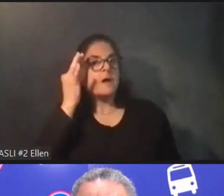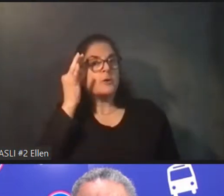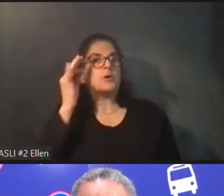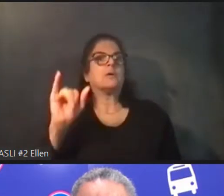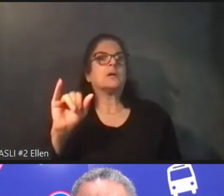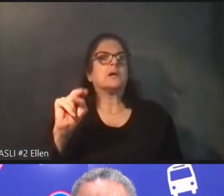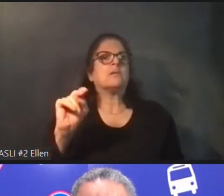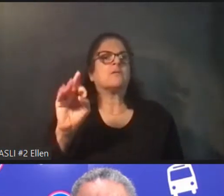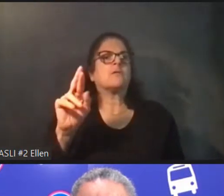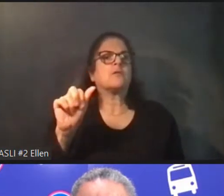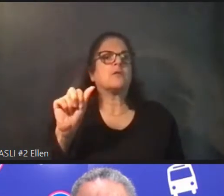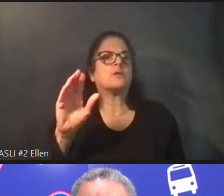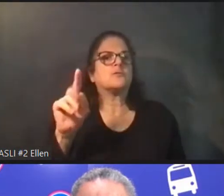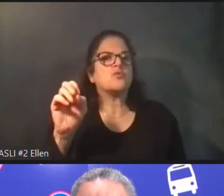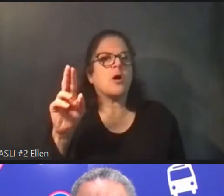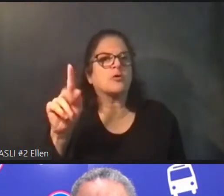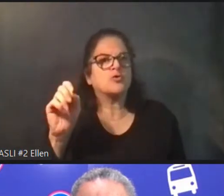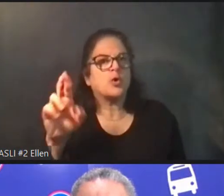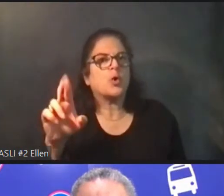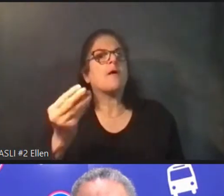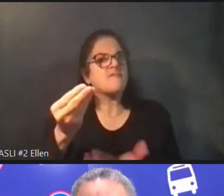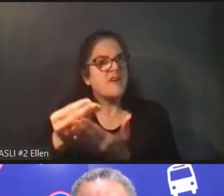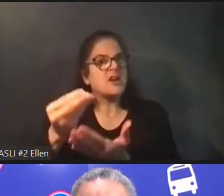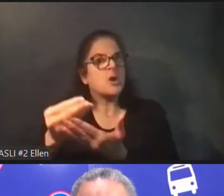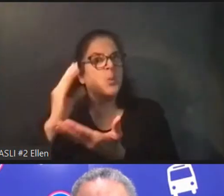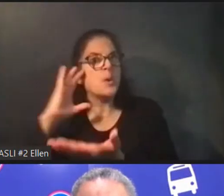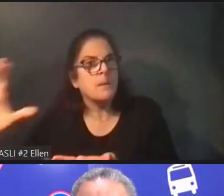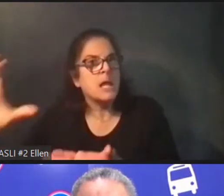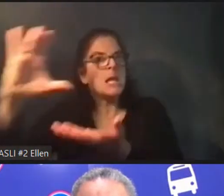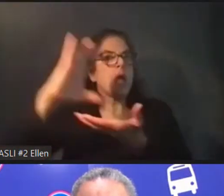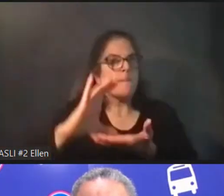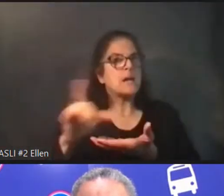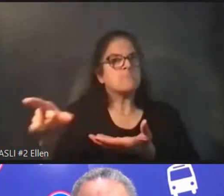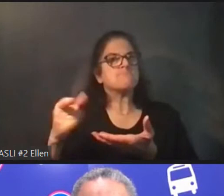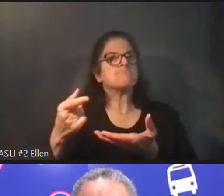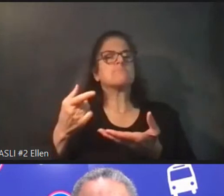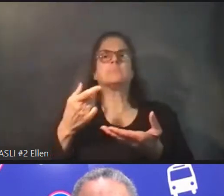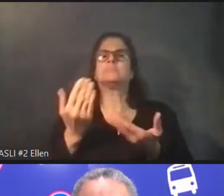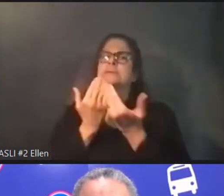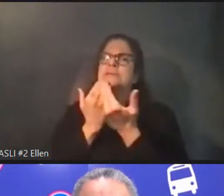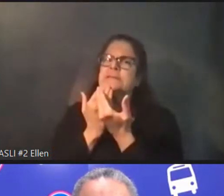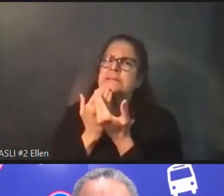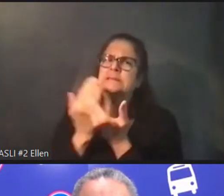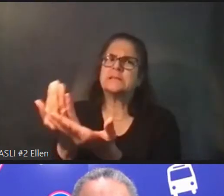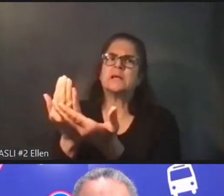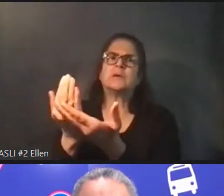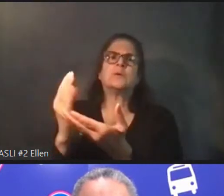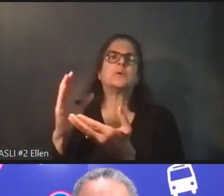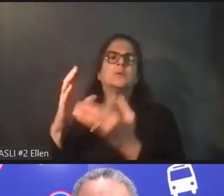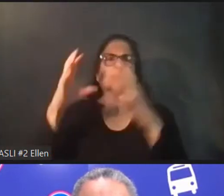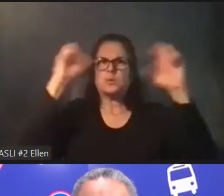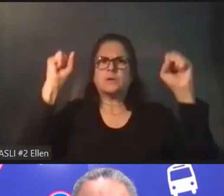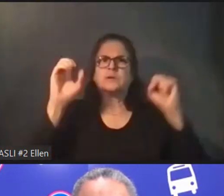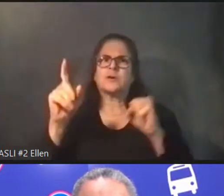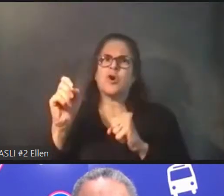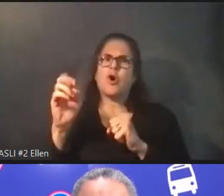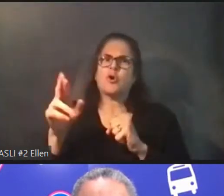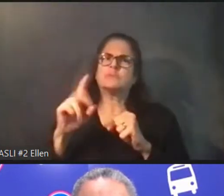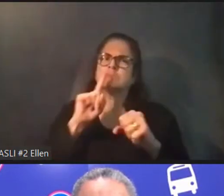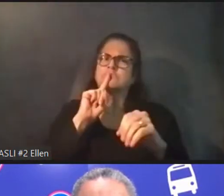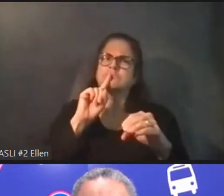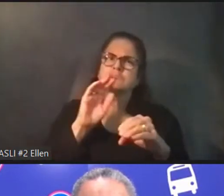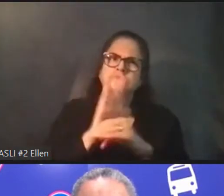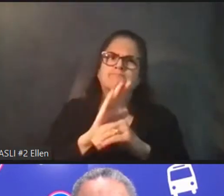bill. I'd like to thank President Carter for his continuing commitment to the CTA and the city